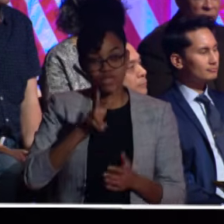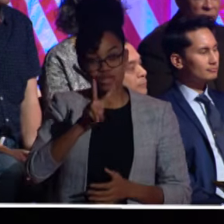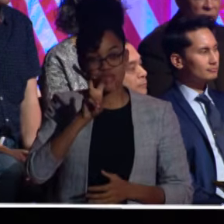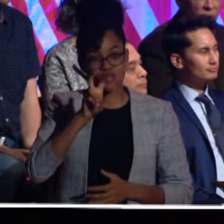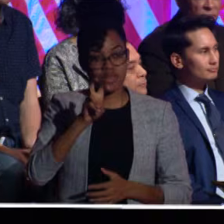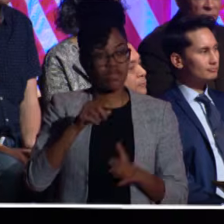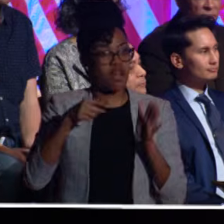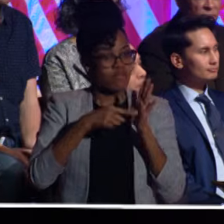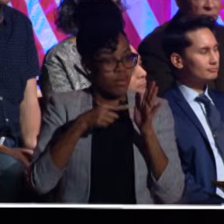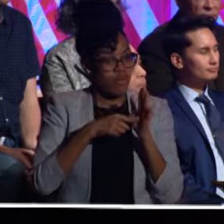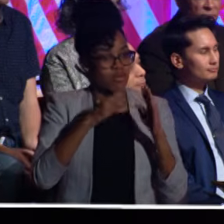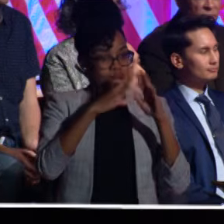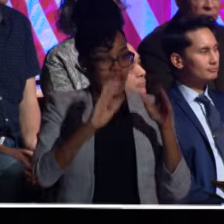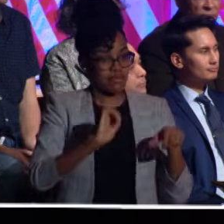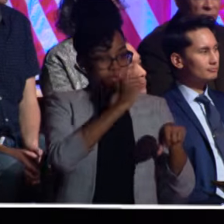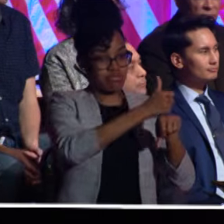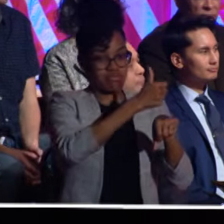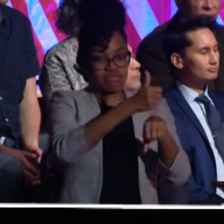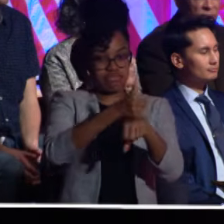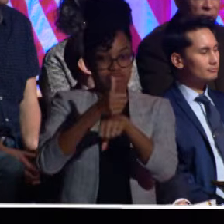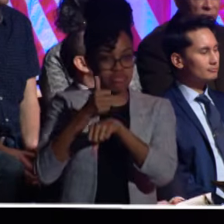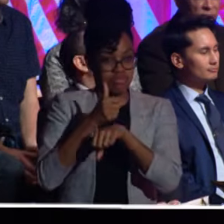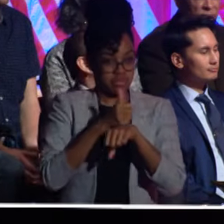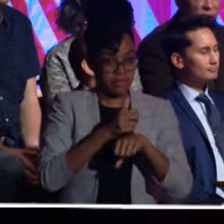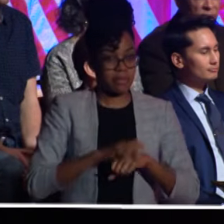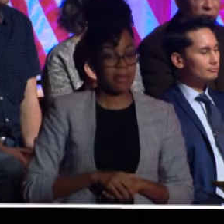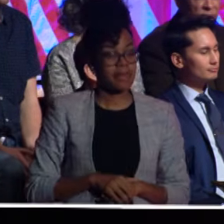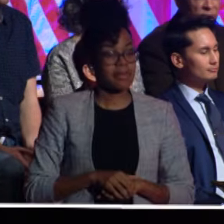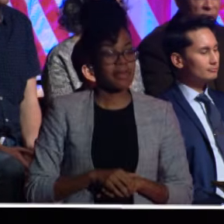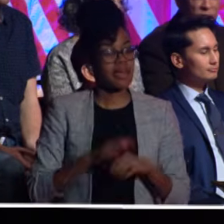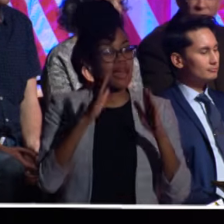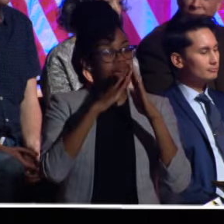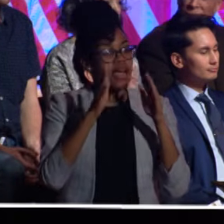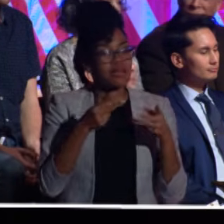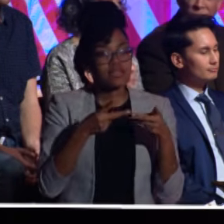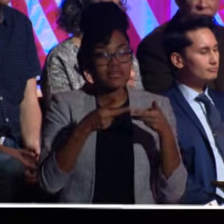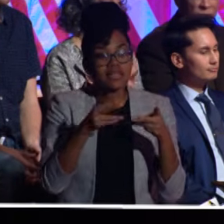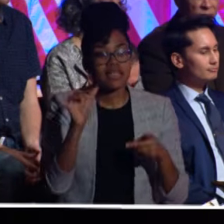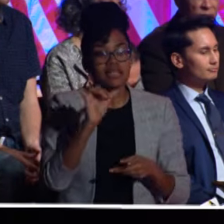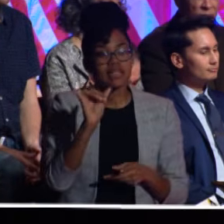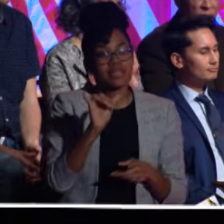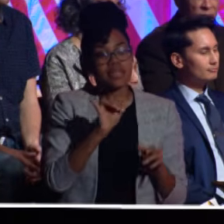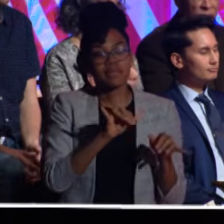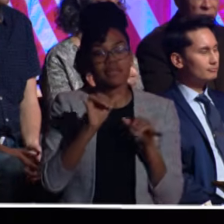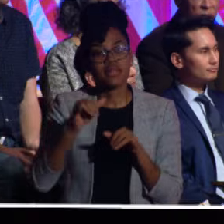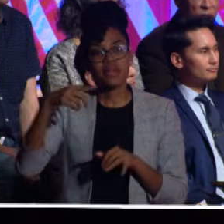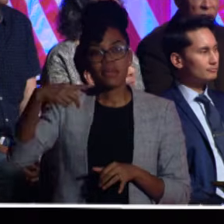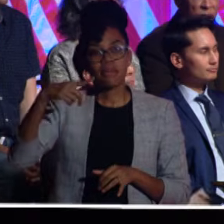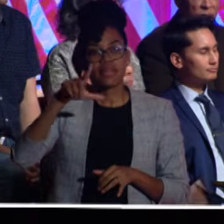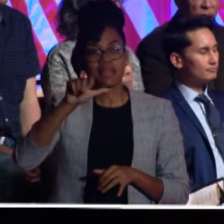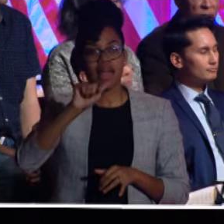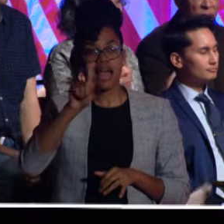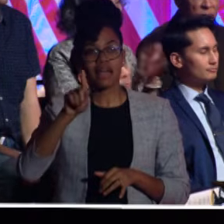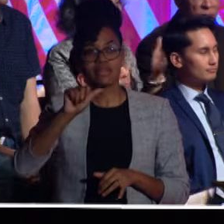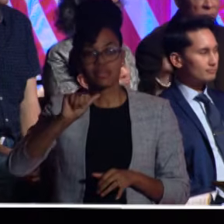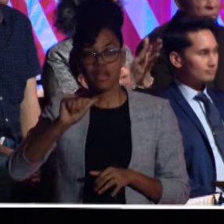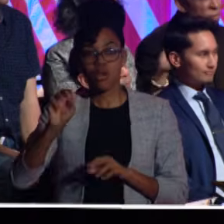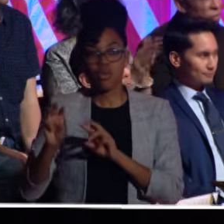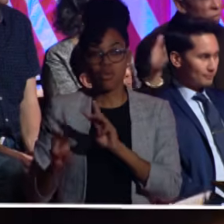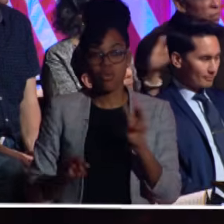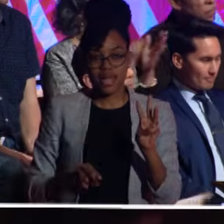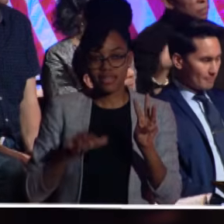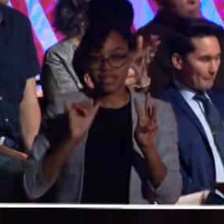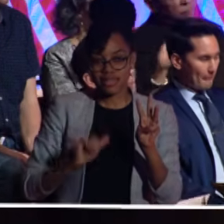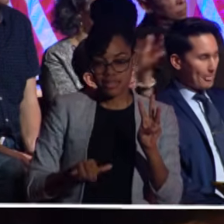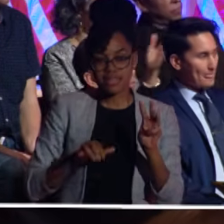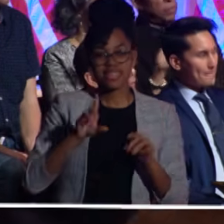7,200 affordable units. Affordable housing units like those that we built at Plaza West, the district's